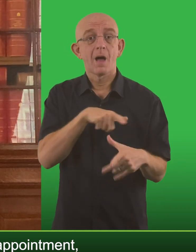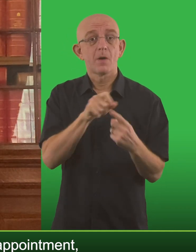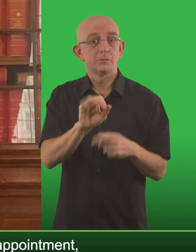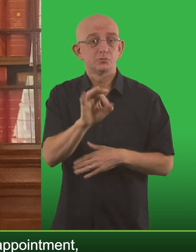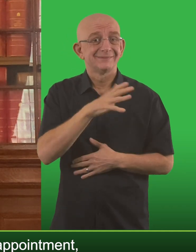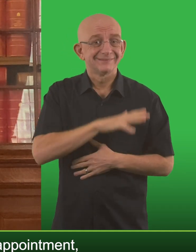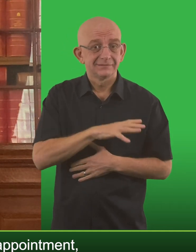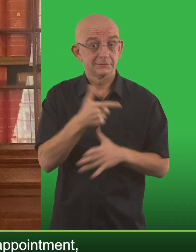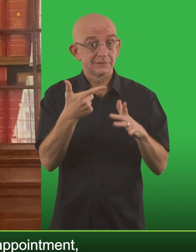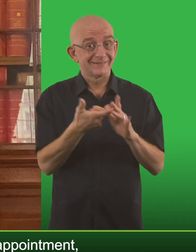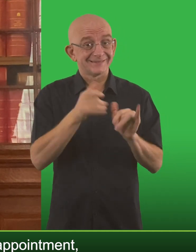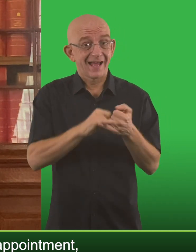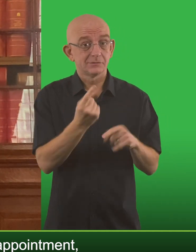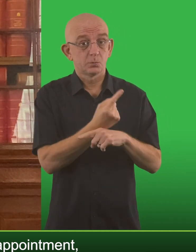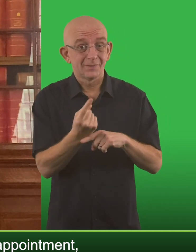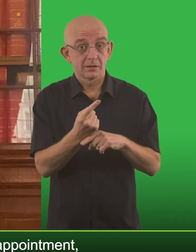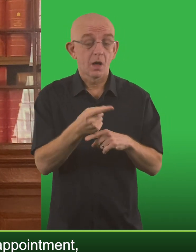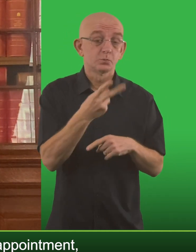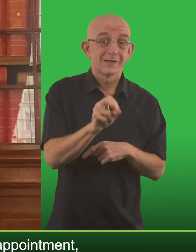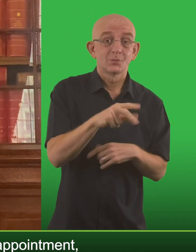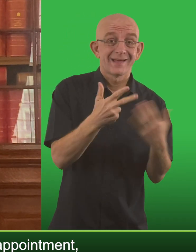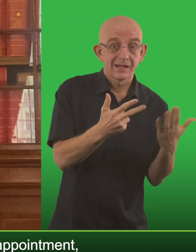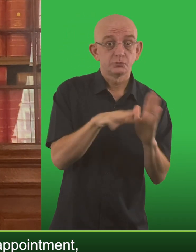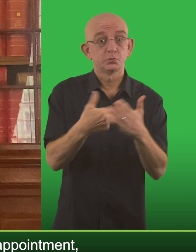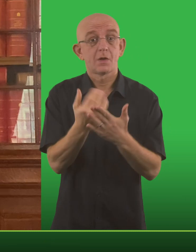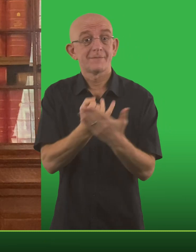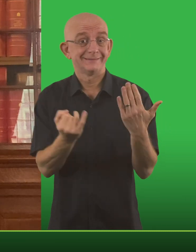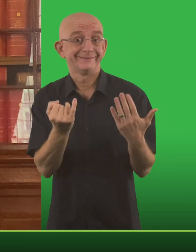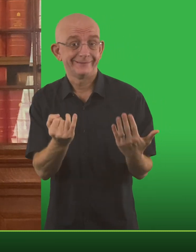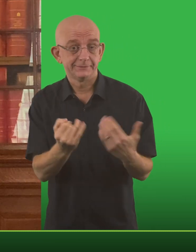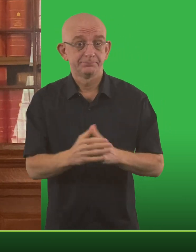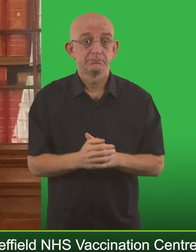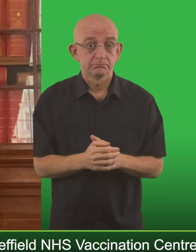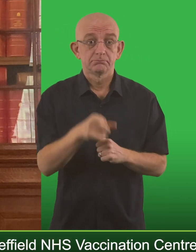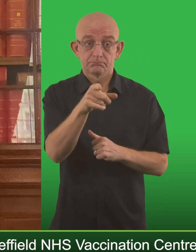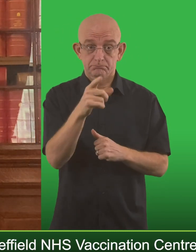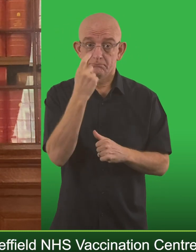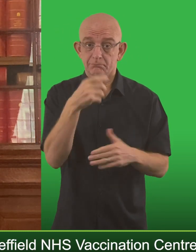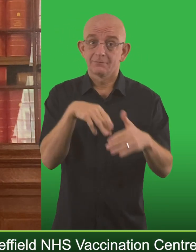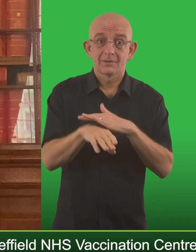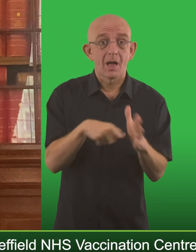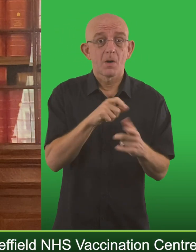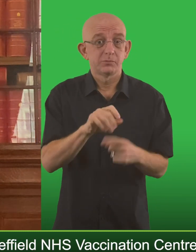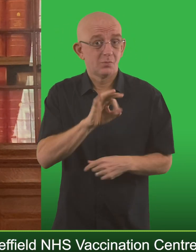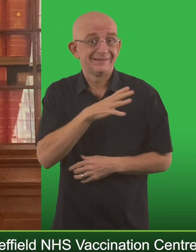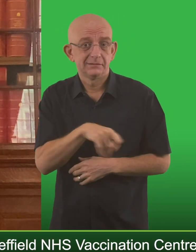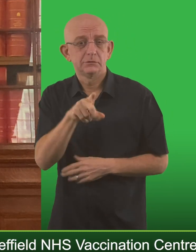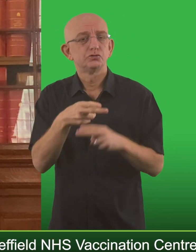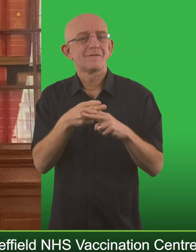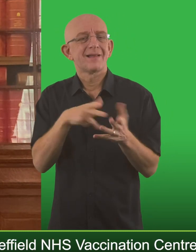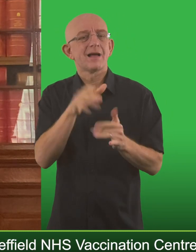appointment 7 days a week from 7:40 a.m. to 6:30 p.m. You can walk in with no appointment at the Sheffield